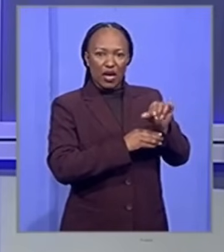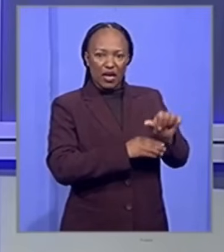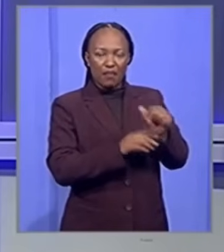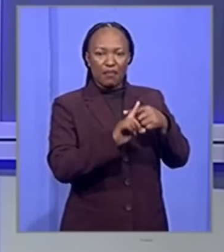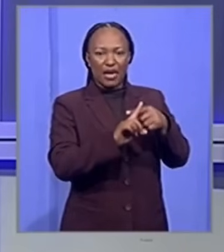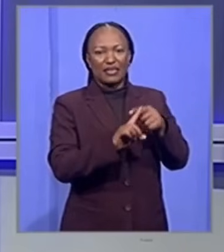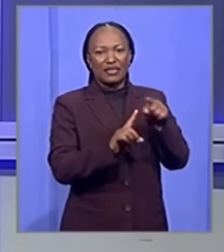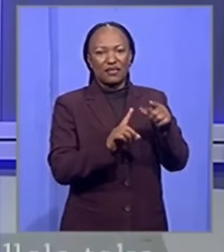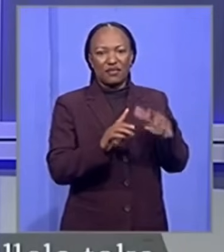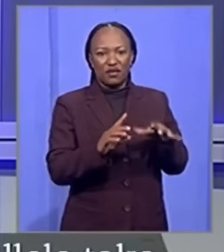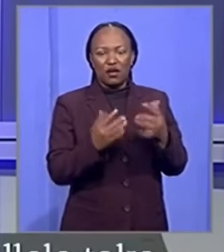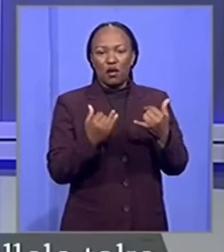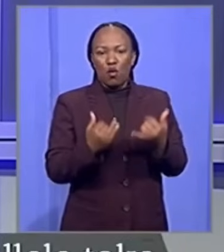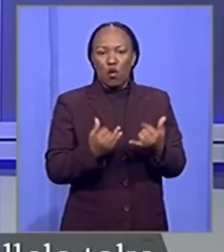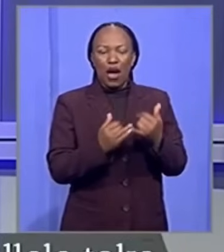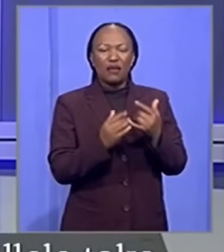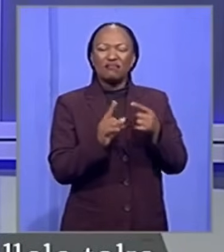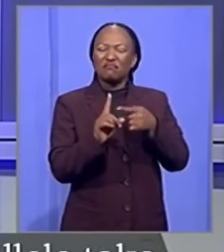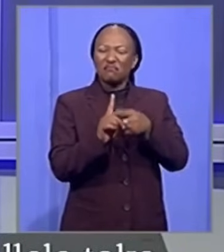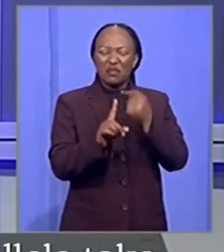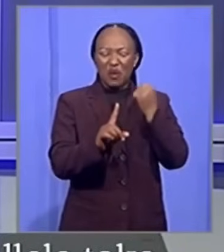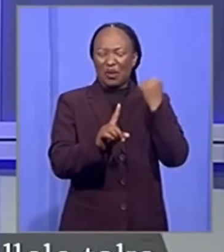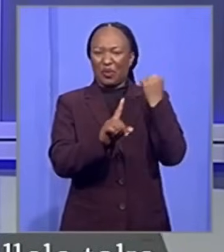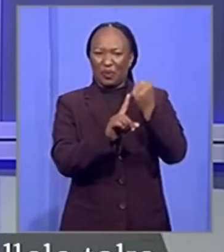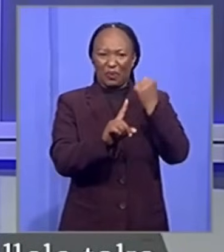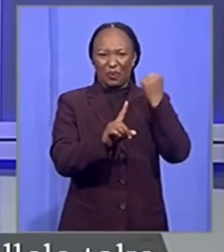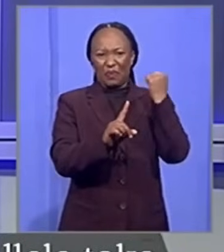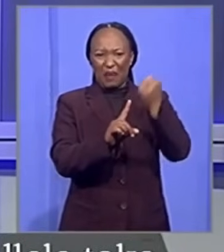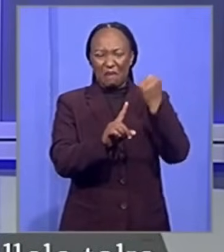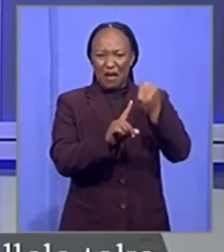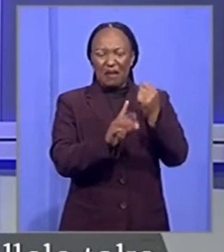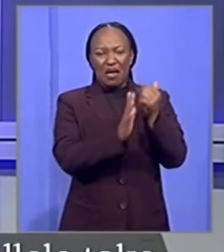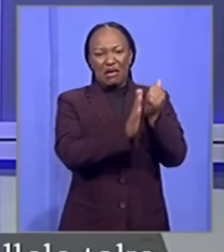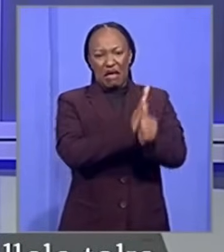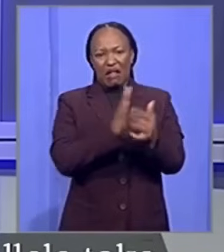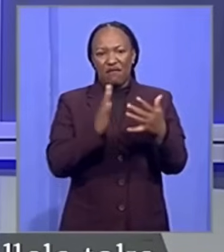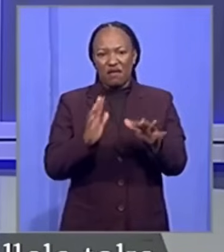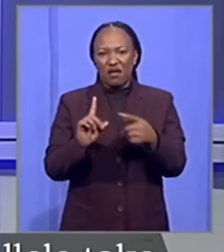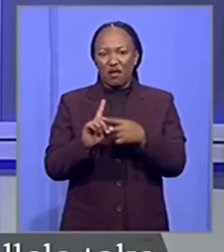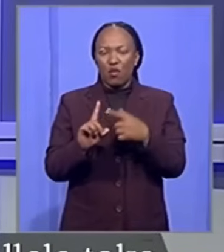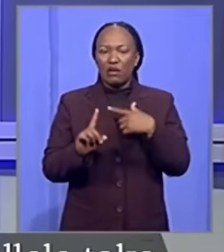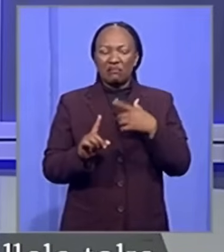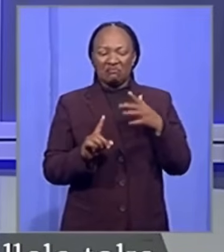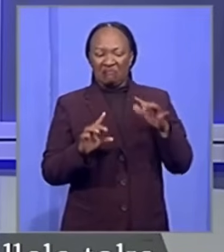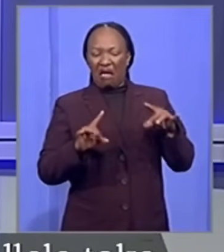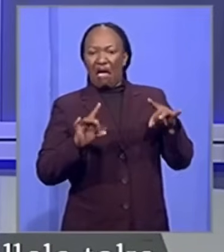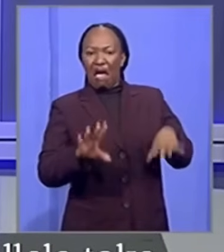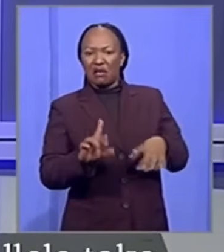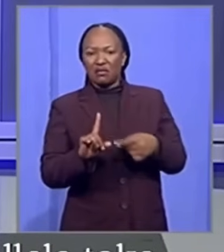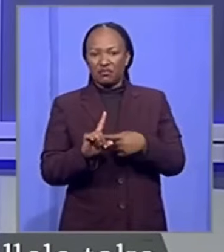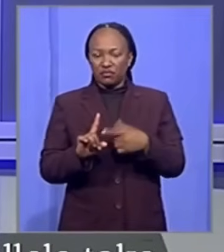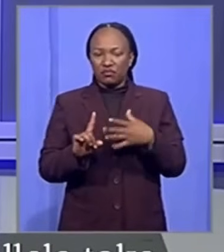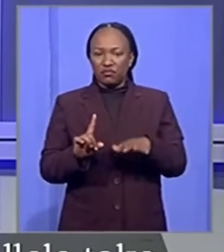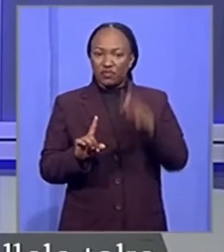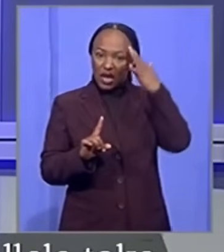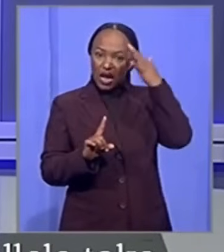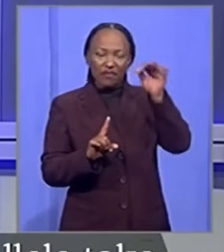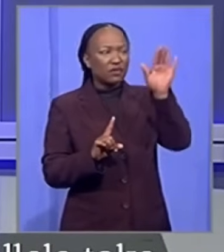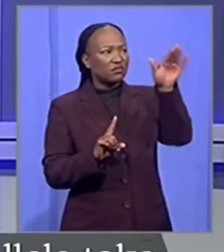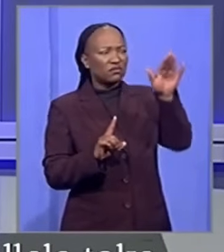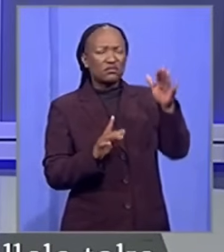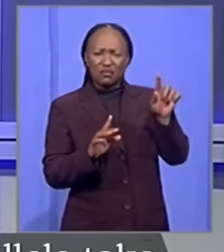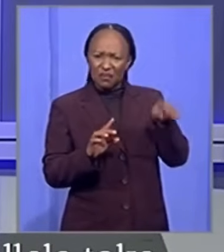a bolailweng ka ho hlajwa ka makgetlo ka polao eo ho belaelwang hore ke ya lehloyo ba ipileditse ho mmuso hore o nke